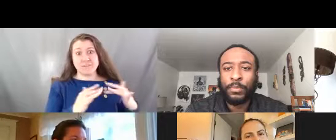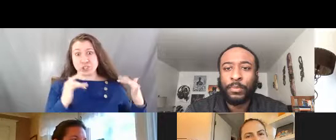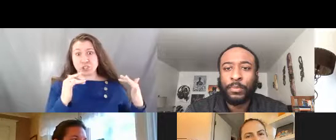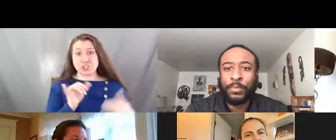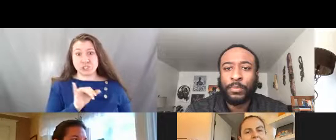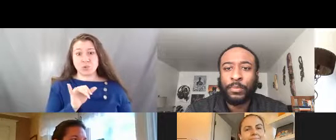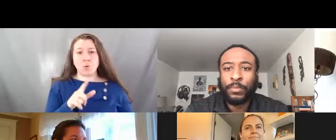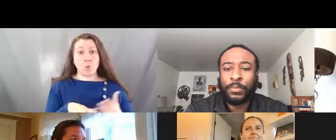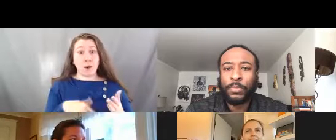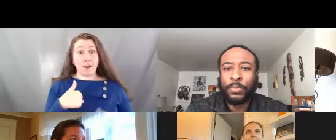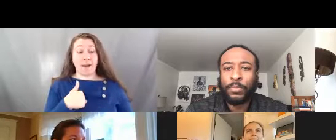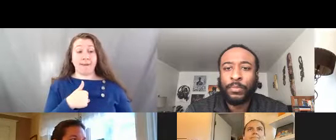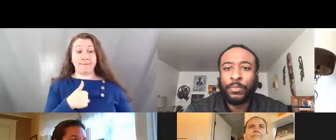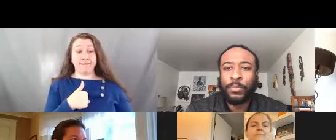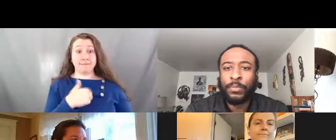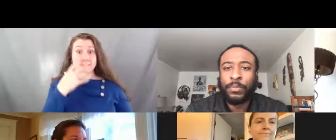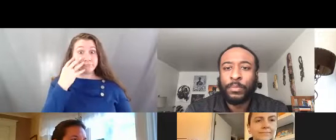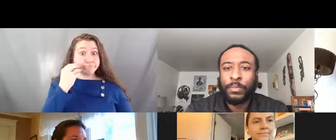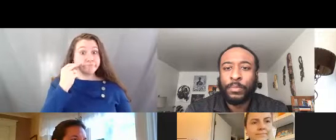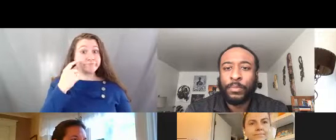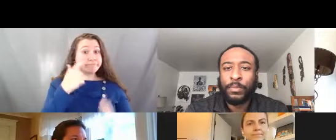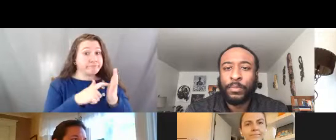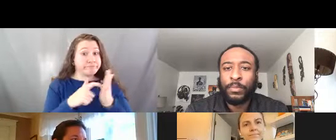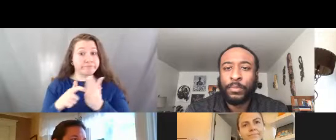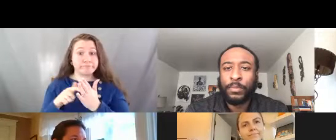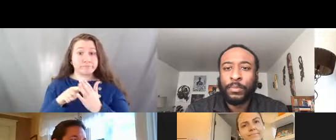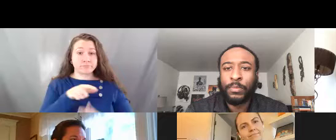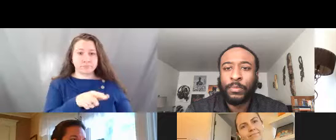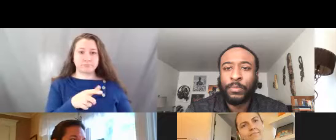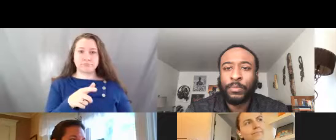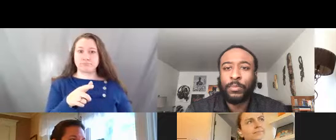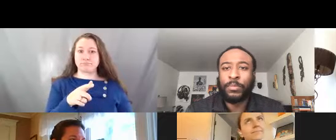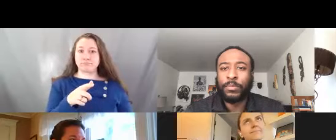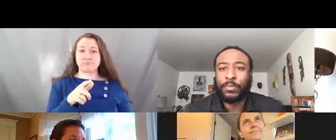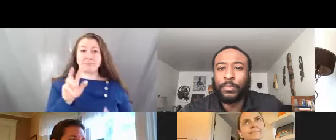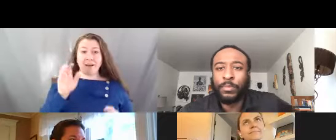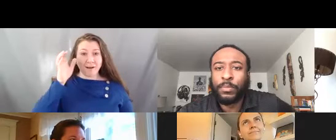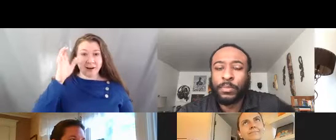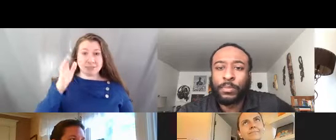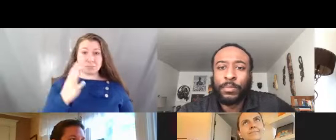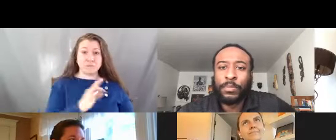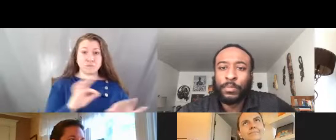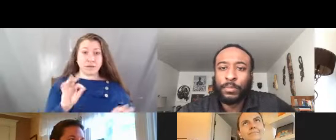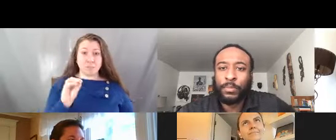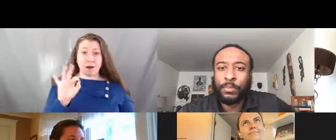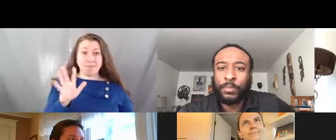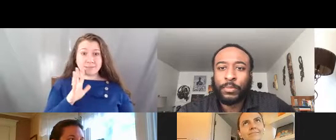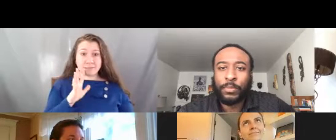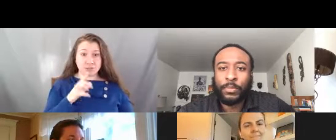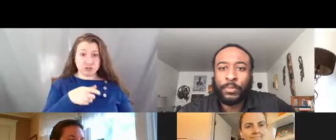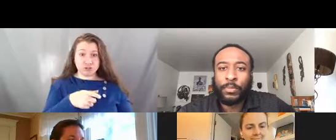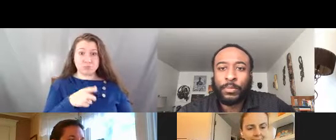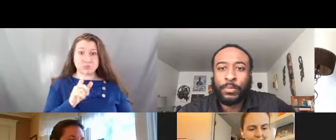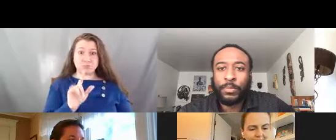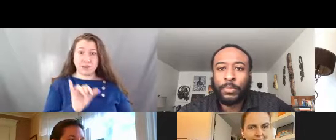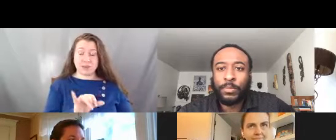from what I've personally noticed, because here we've got the freedom of speech, which you wouldn't realize how diverse